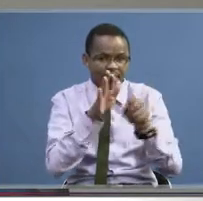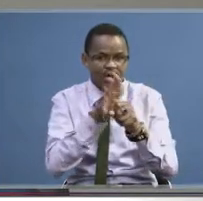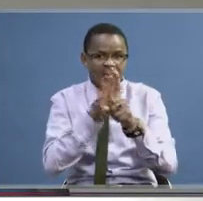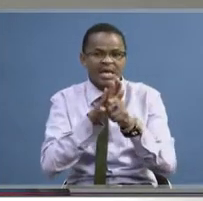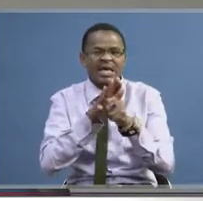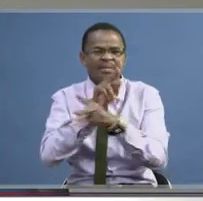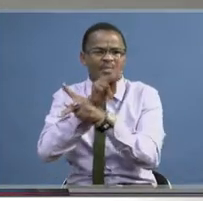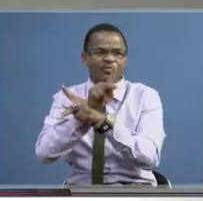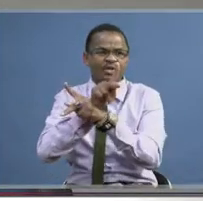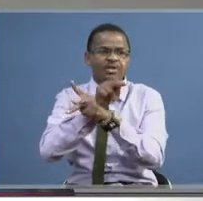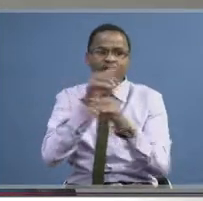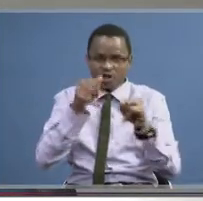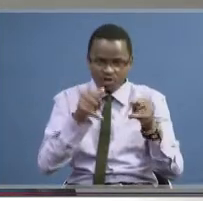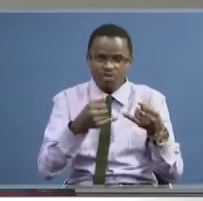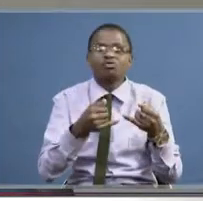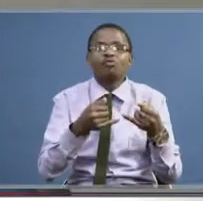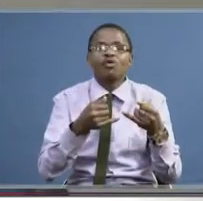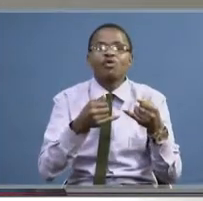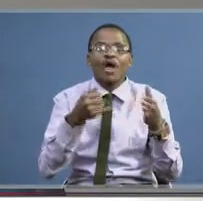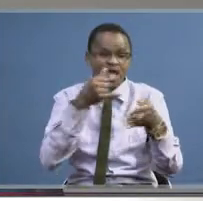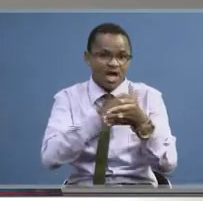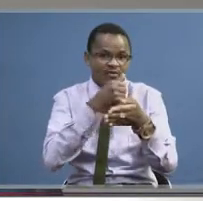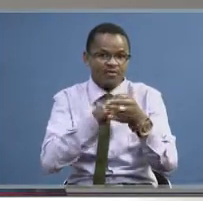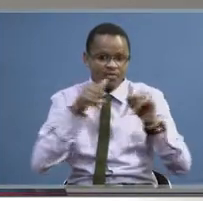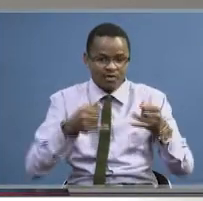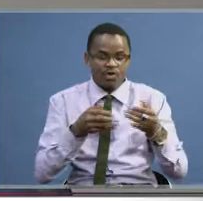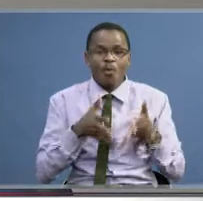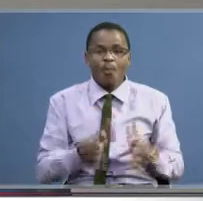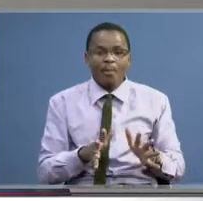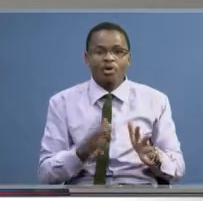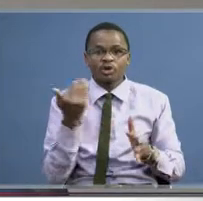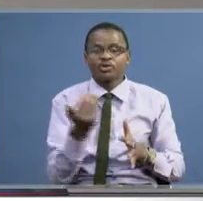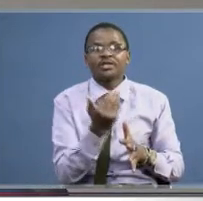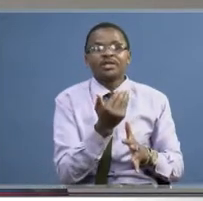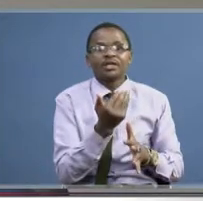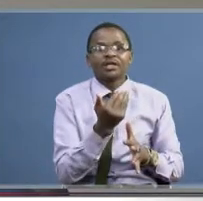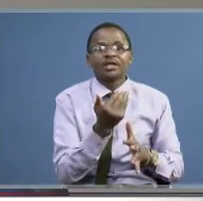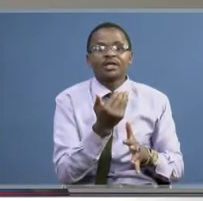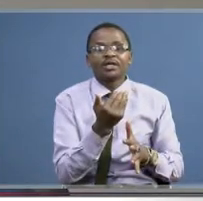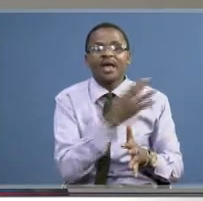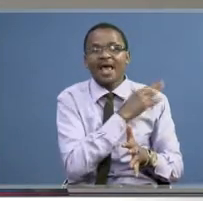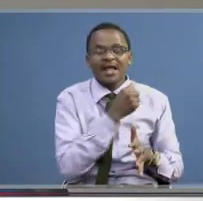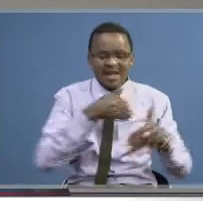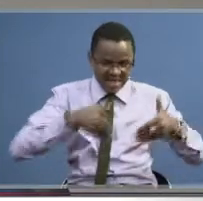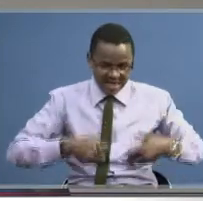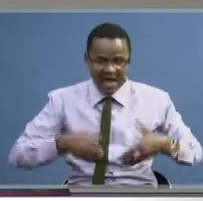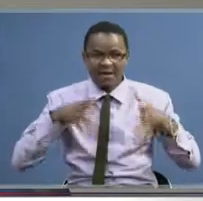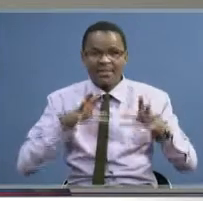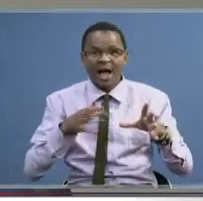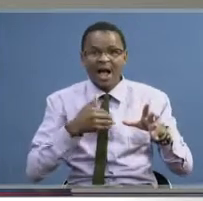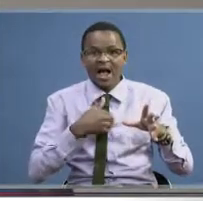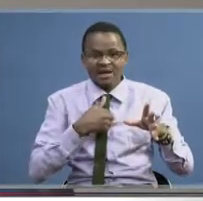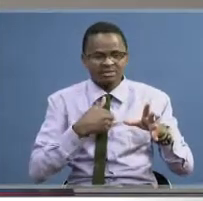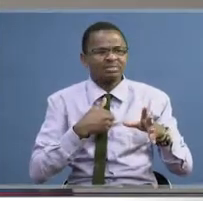in prevention of new infections among newborns and children, adolescents and young people, have